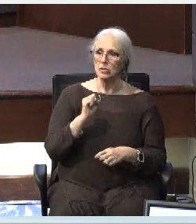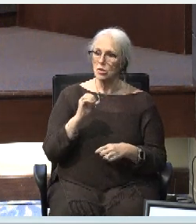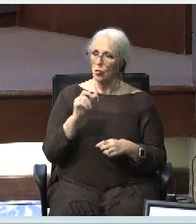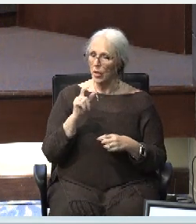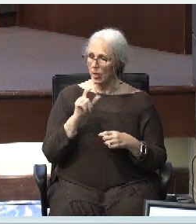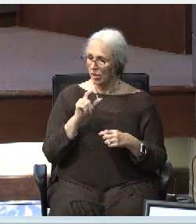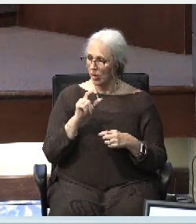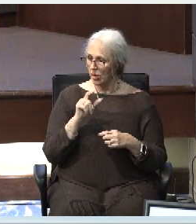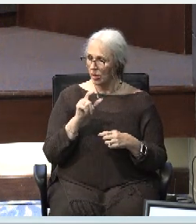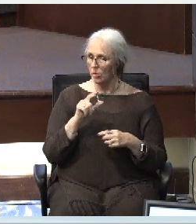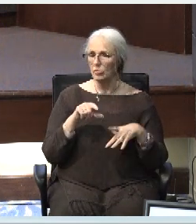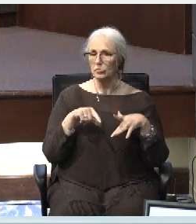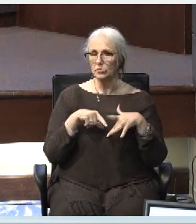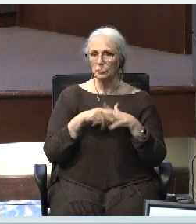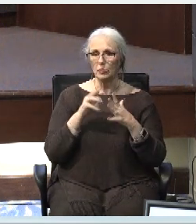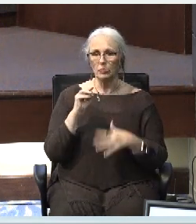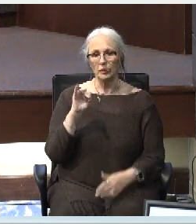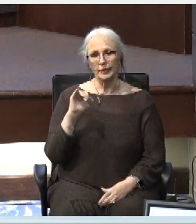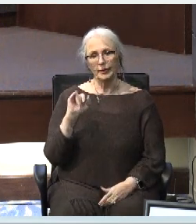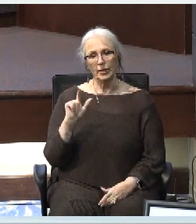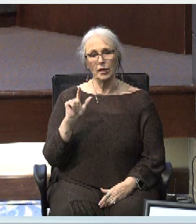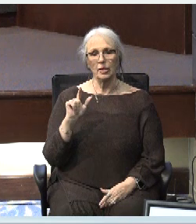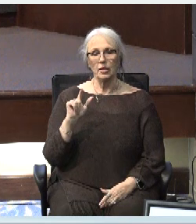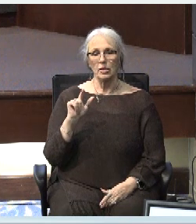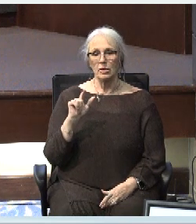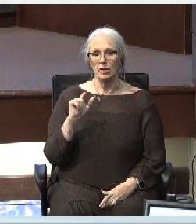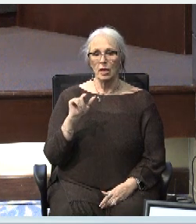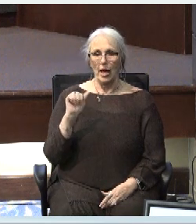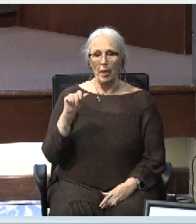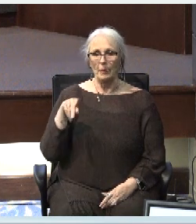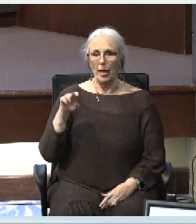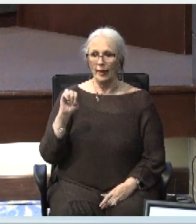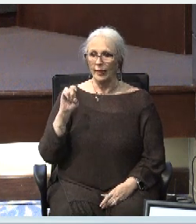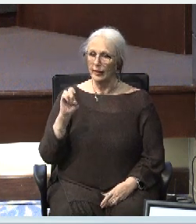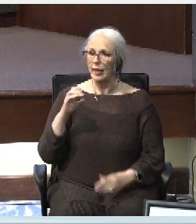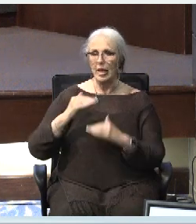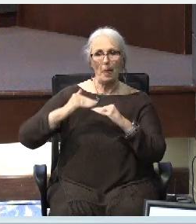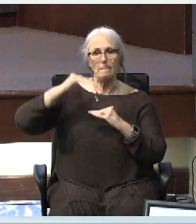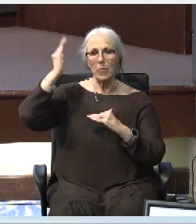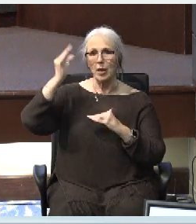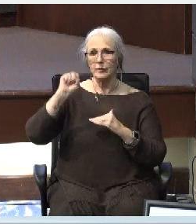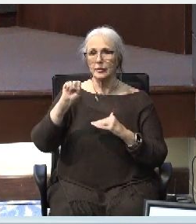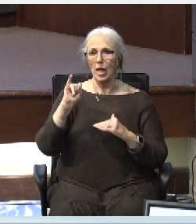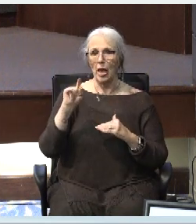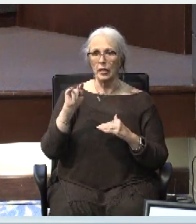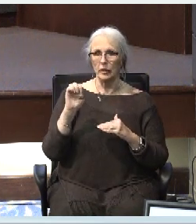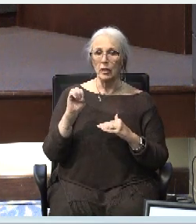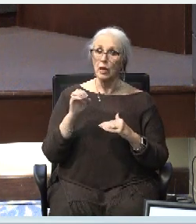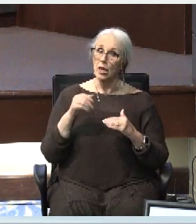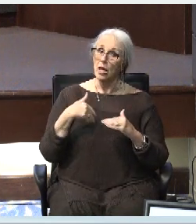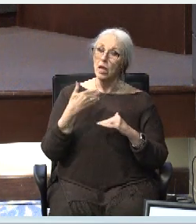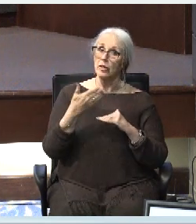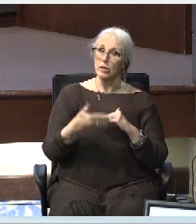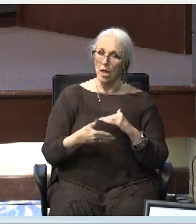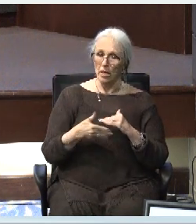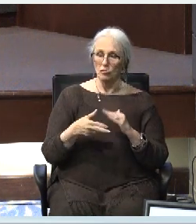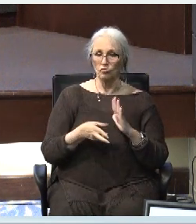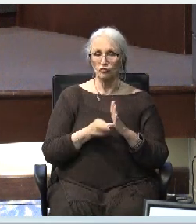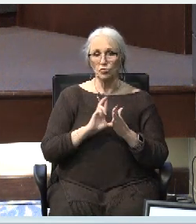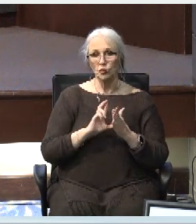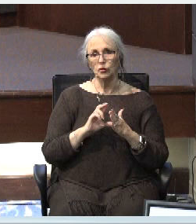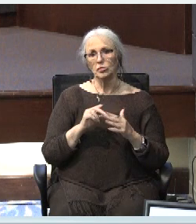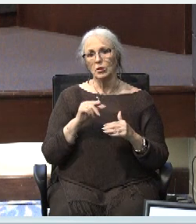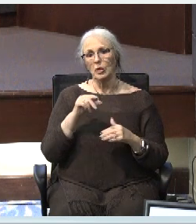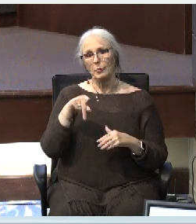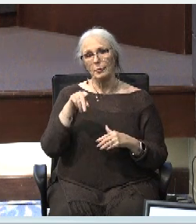database as it relates to our multifamily units for 8-plex and above sites. Next, we will begin a review of our peer cities for